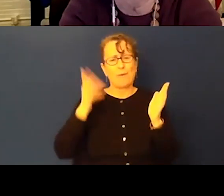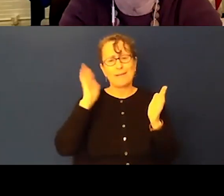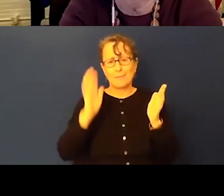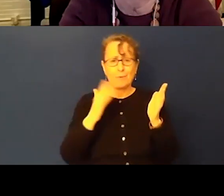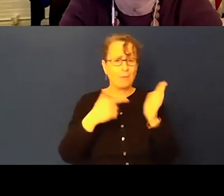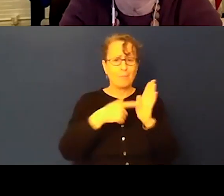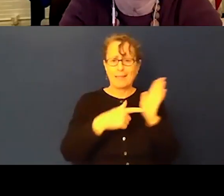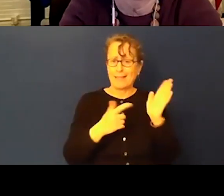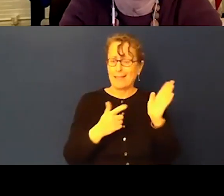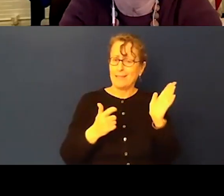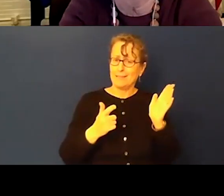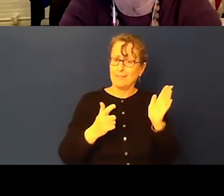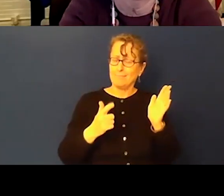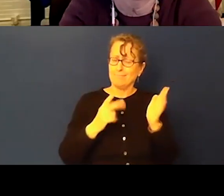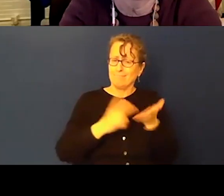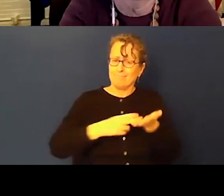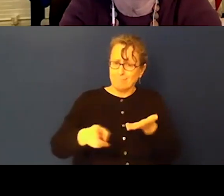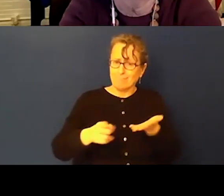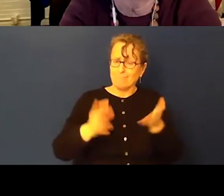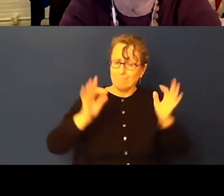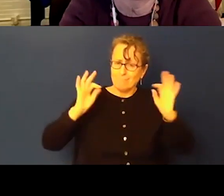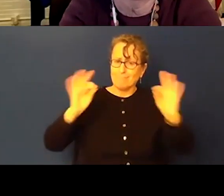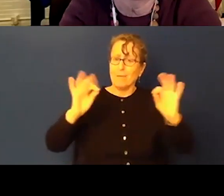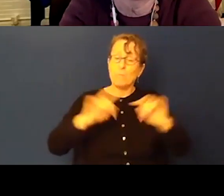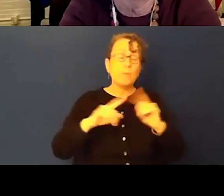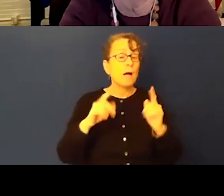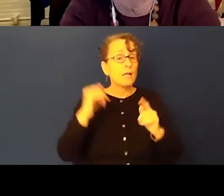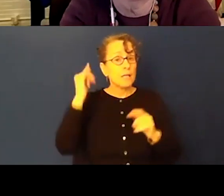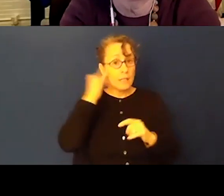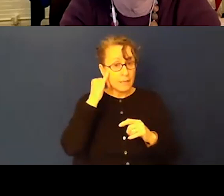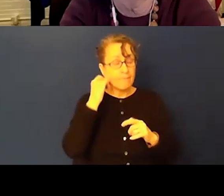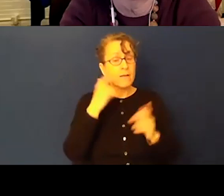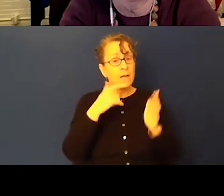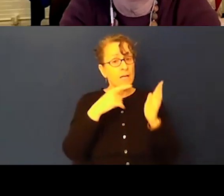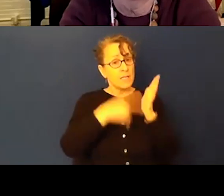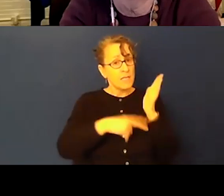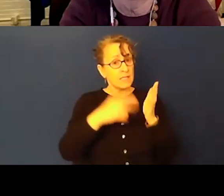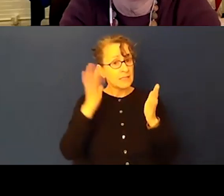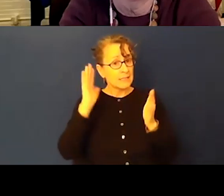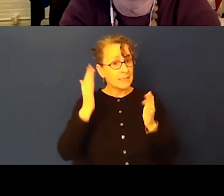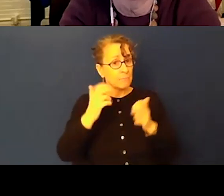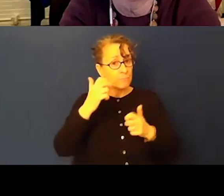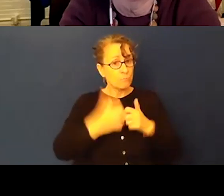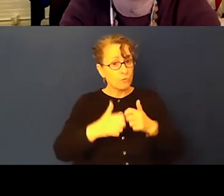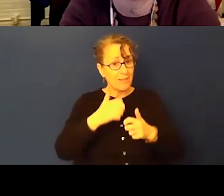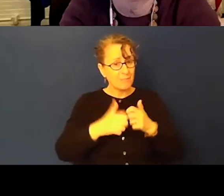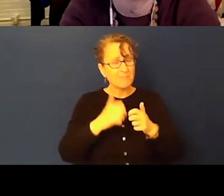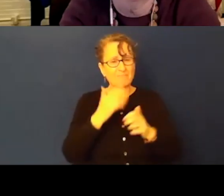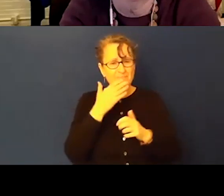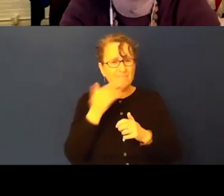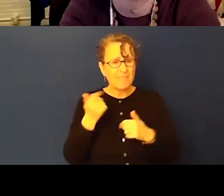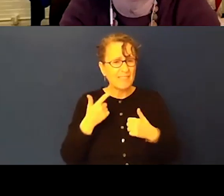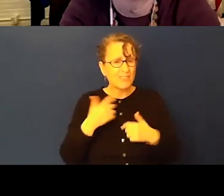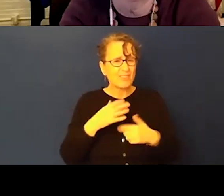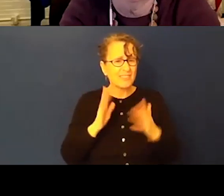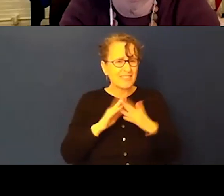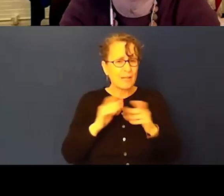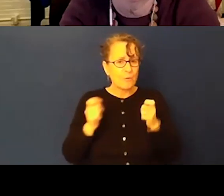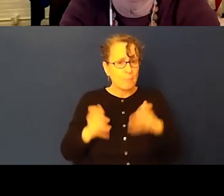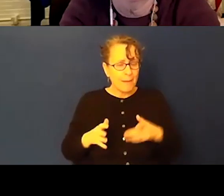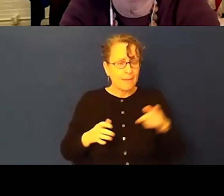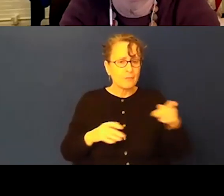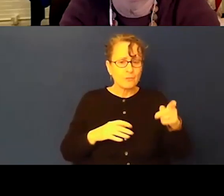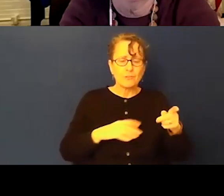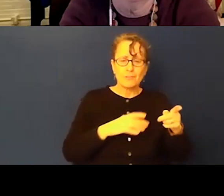that's a conversation that the town manager and a select board member ought to have and not be something any other staff member has to have with you.